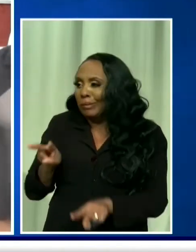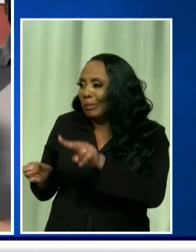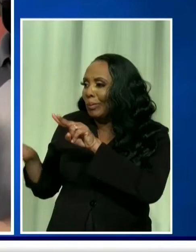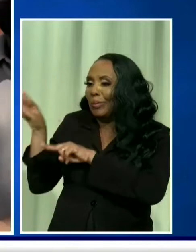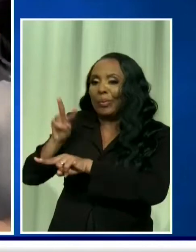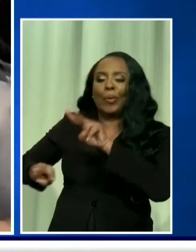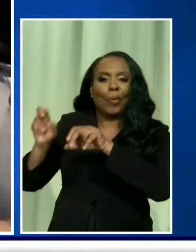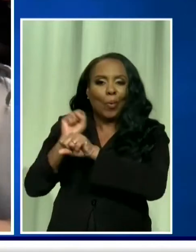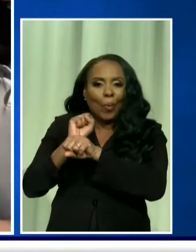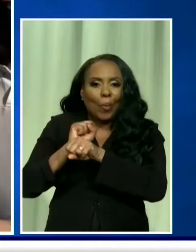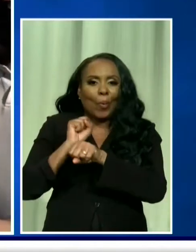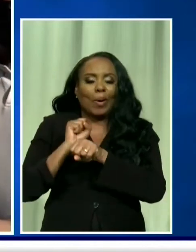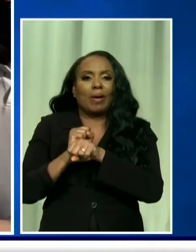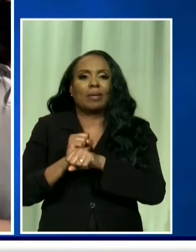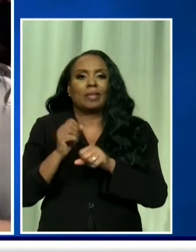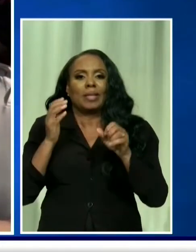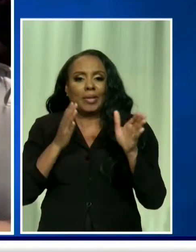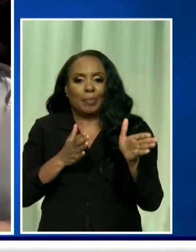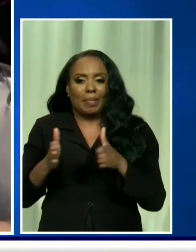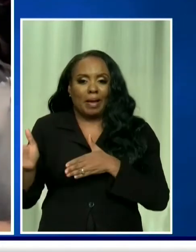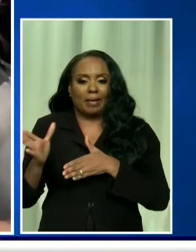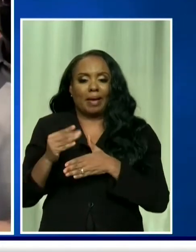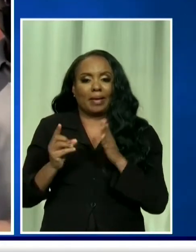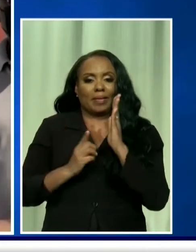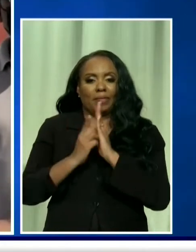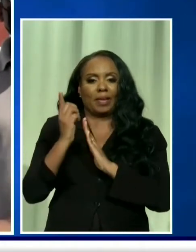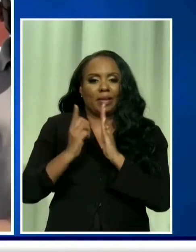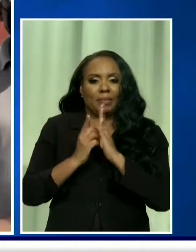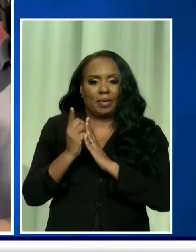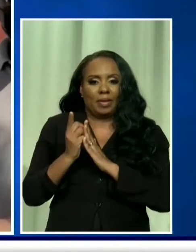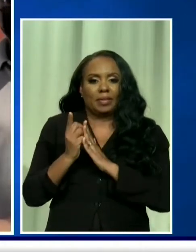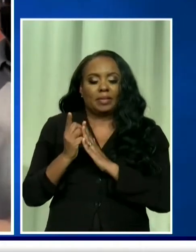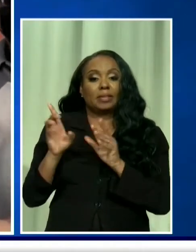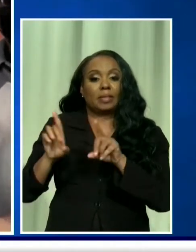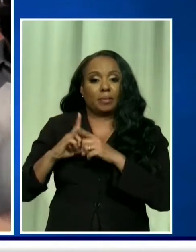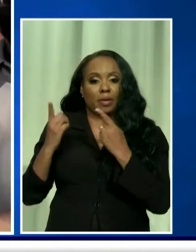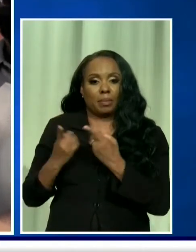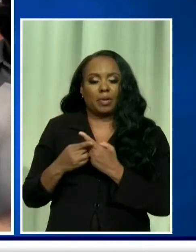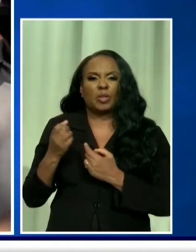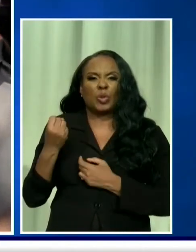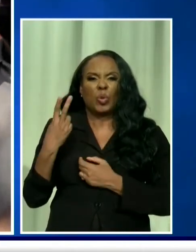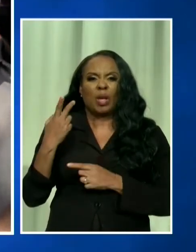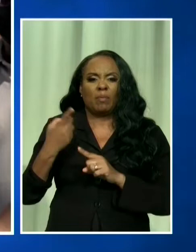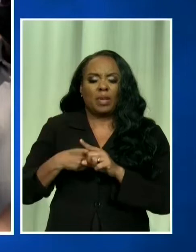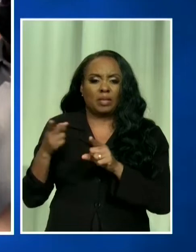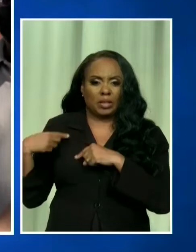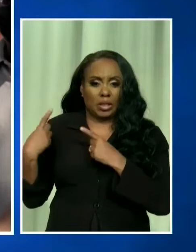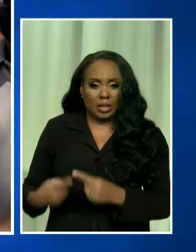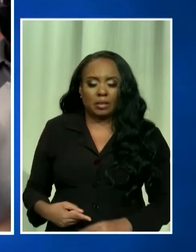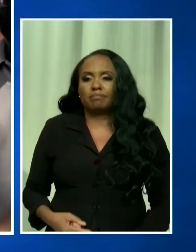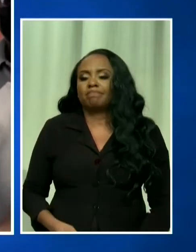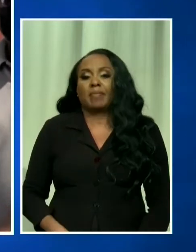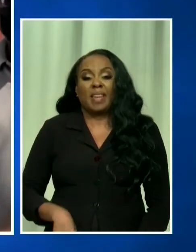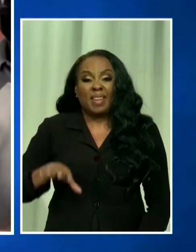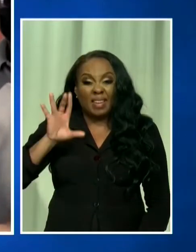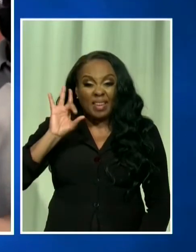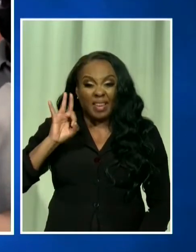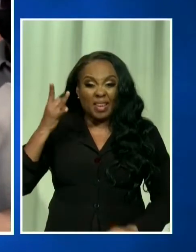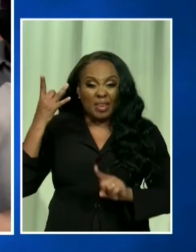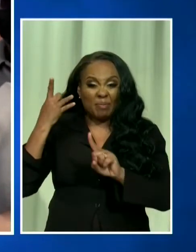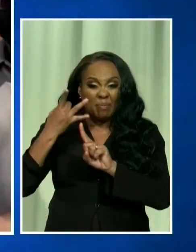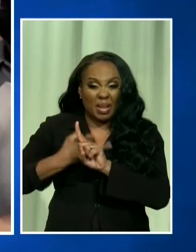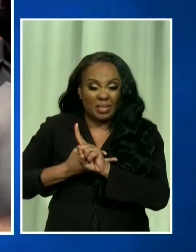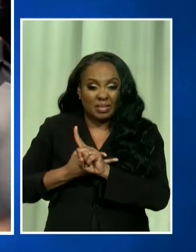and Development Department has done over the last 8 months. Could you imagine that in 8 months they were able to